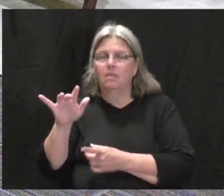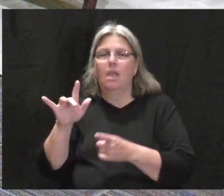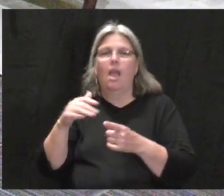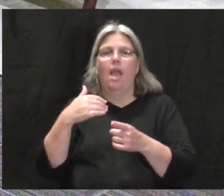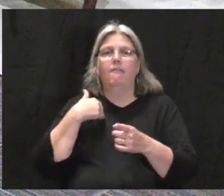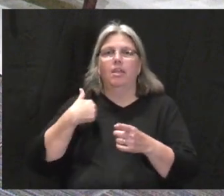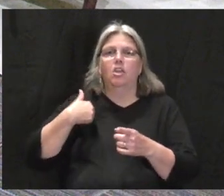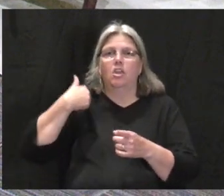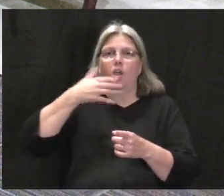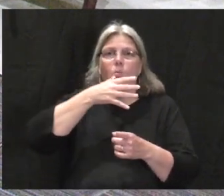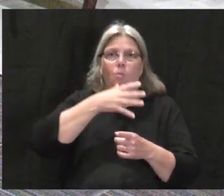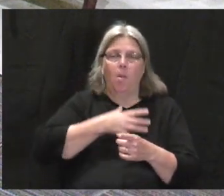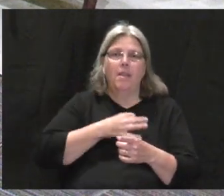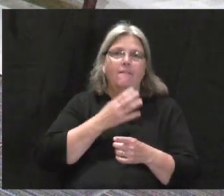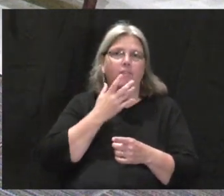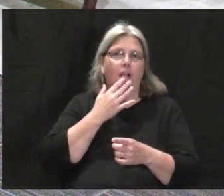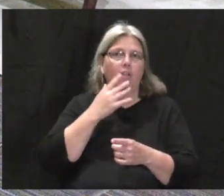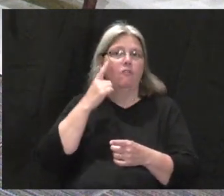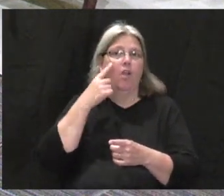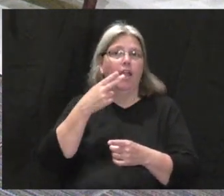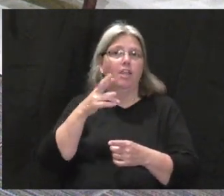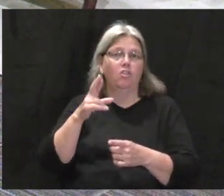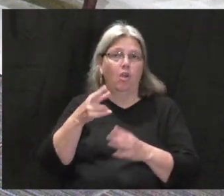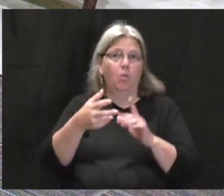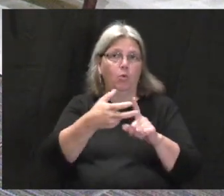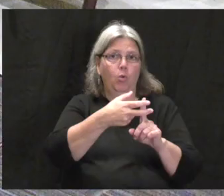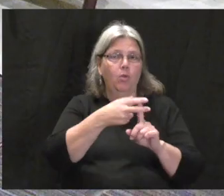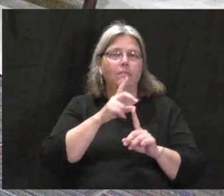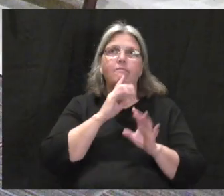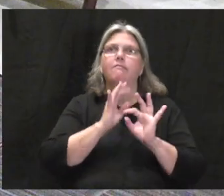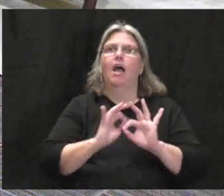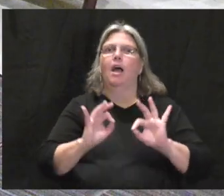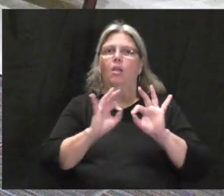think that meant a lot for me to have her here today.